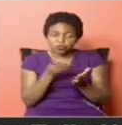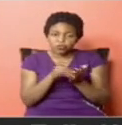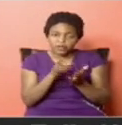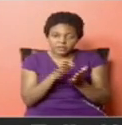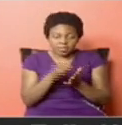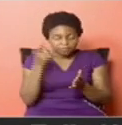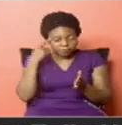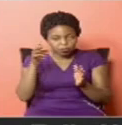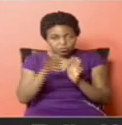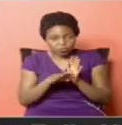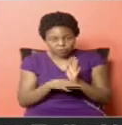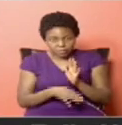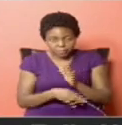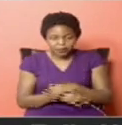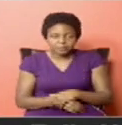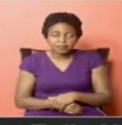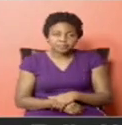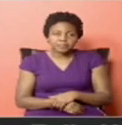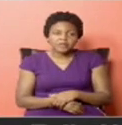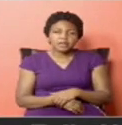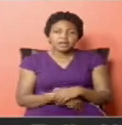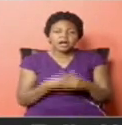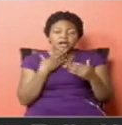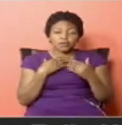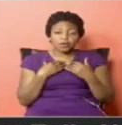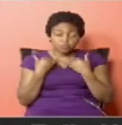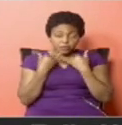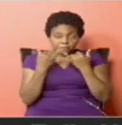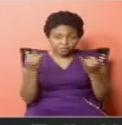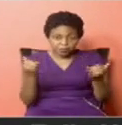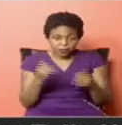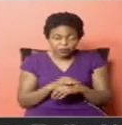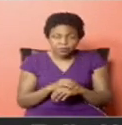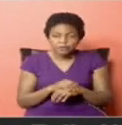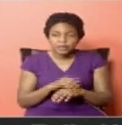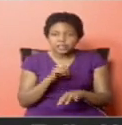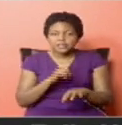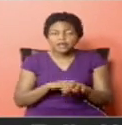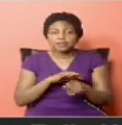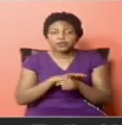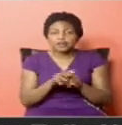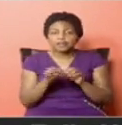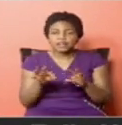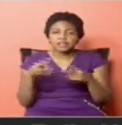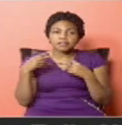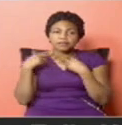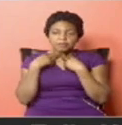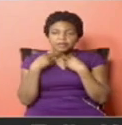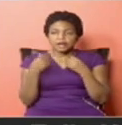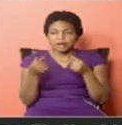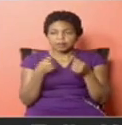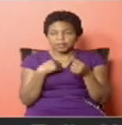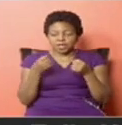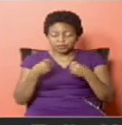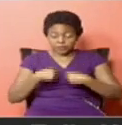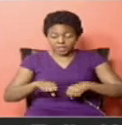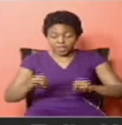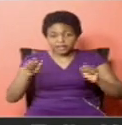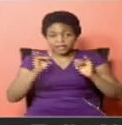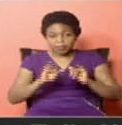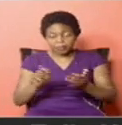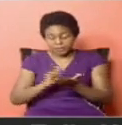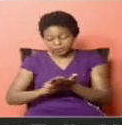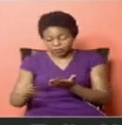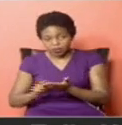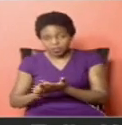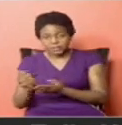programming purposes. I want to mention that during the time of COVID, I happened to be the acting permanent secretary of Ministry of